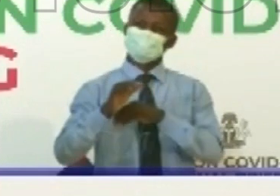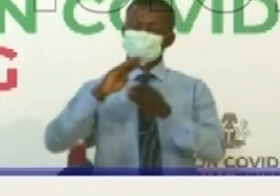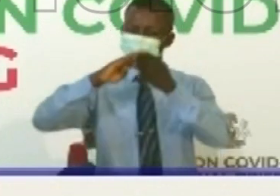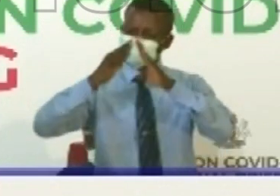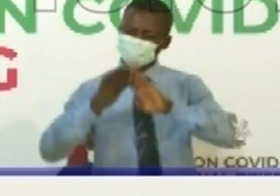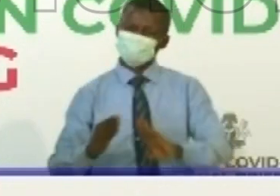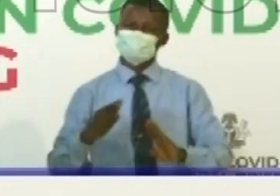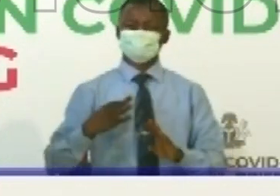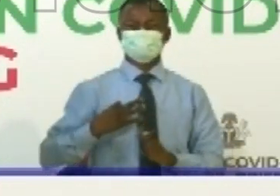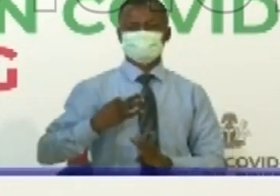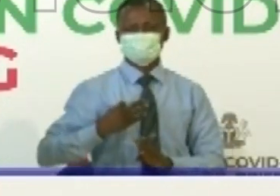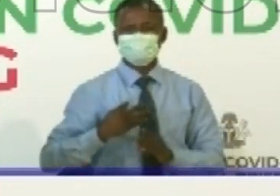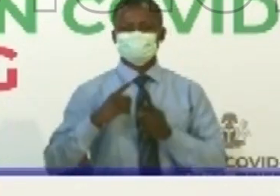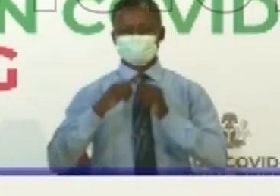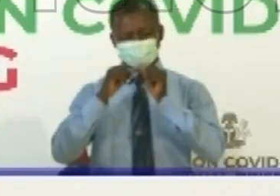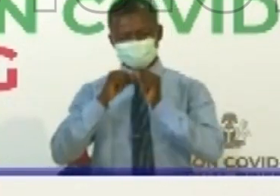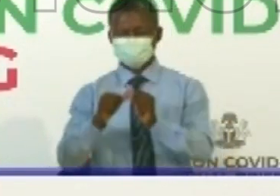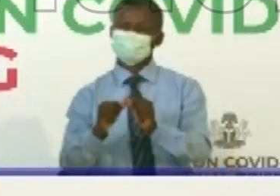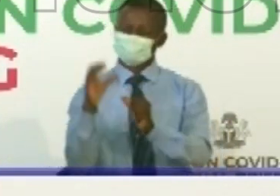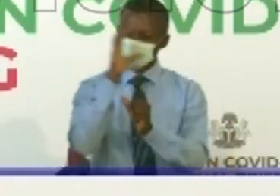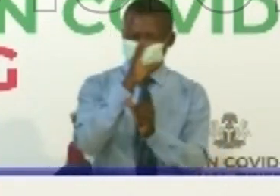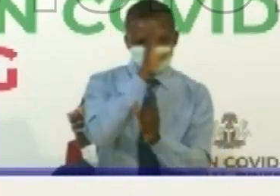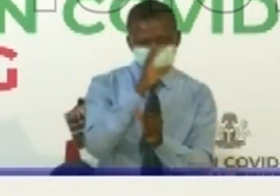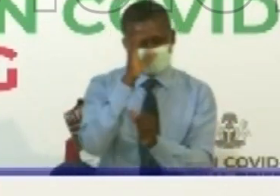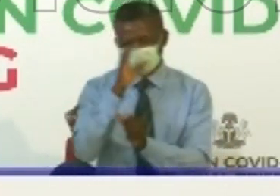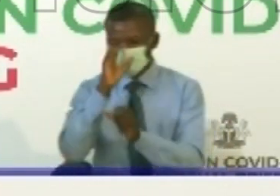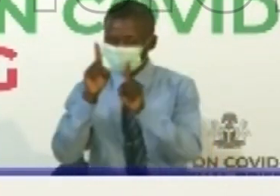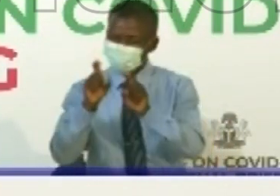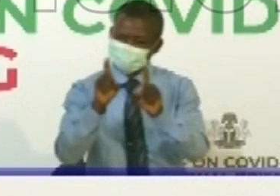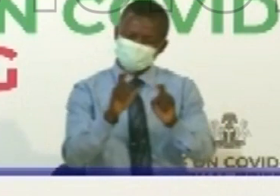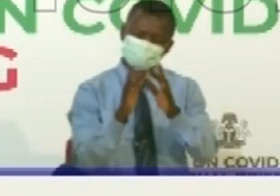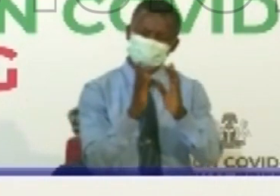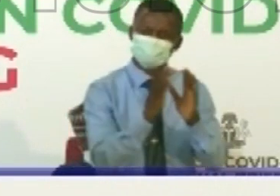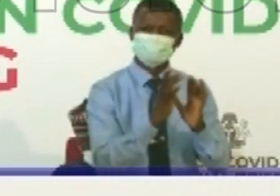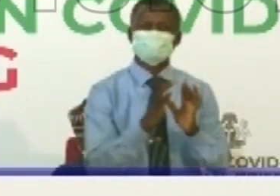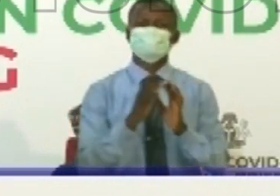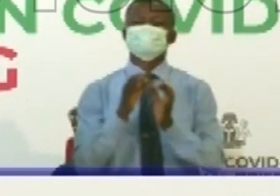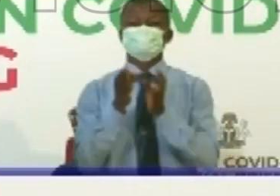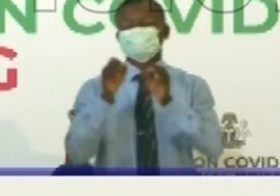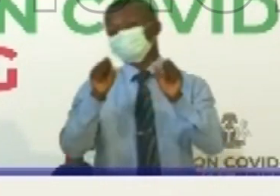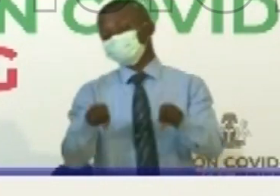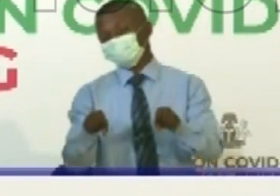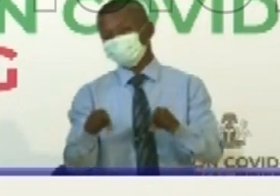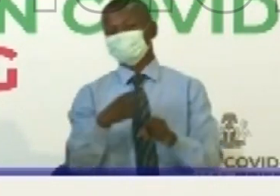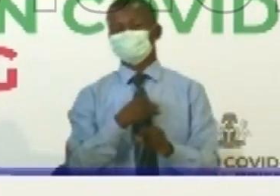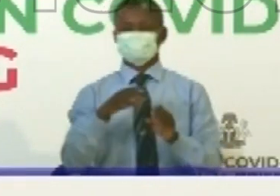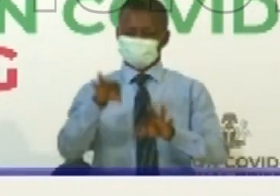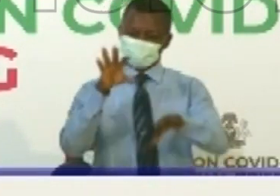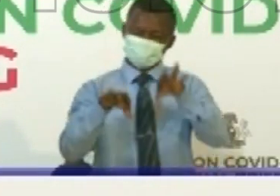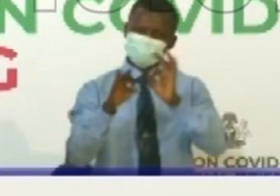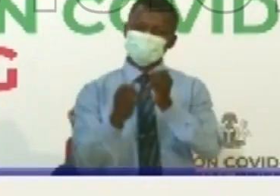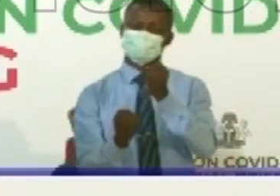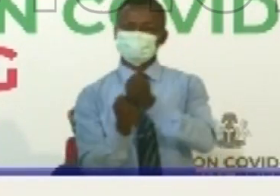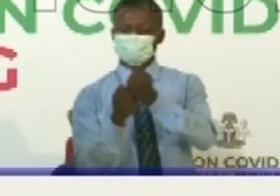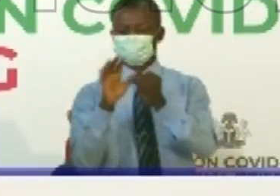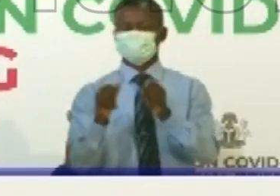volunteers to intensify contact tracing where possible and active case finding supported by